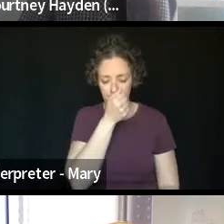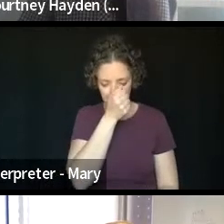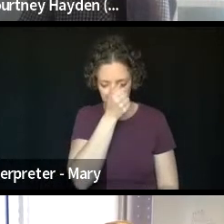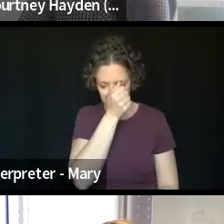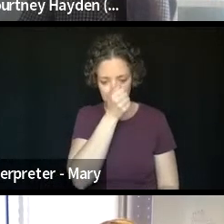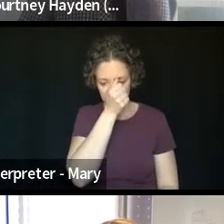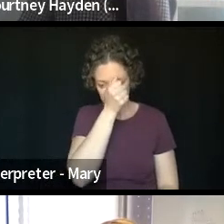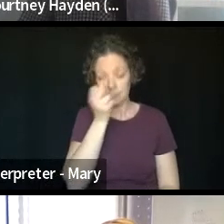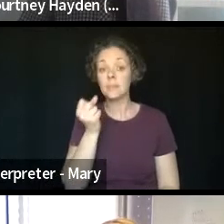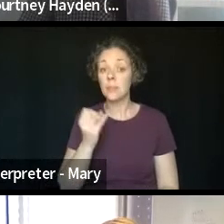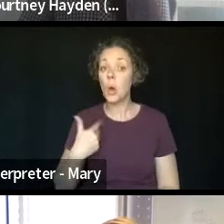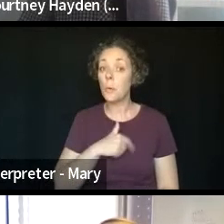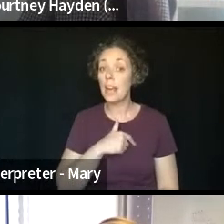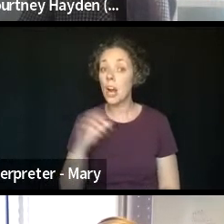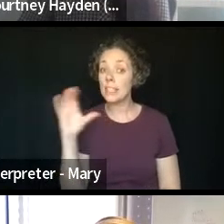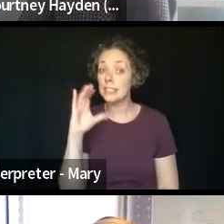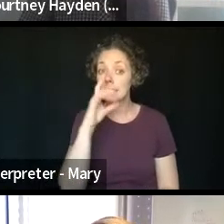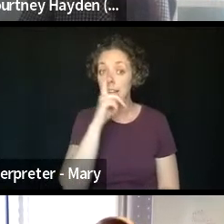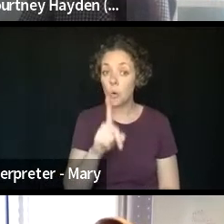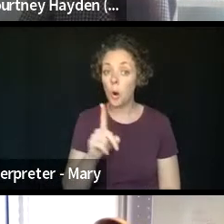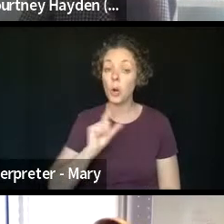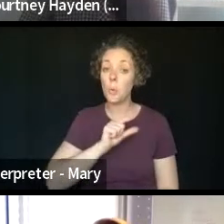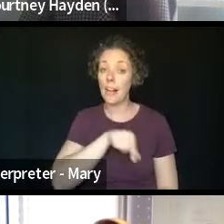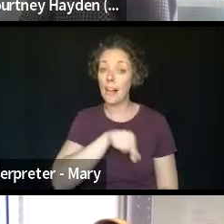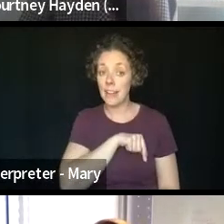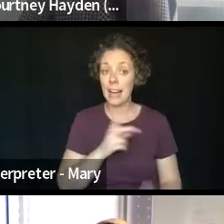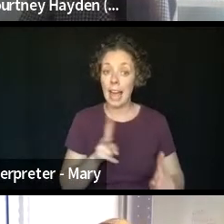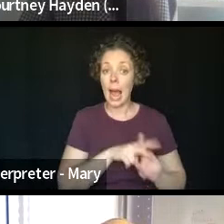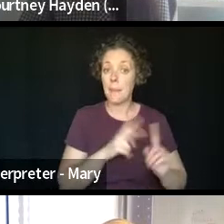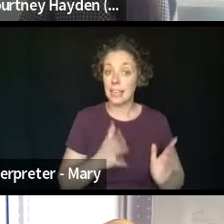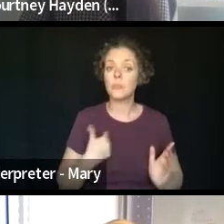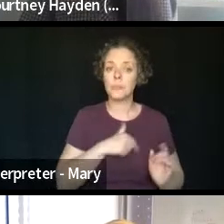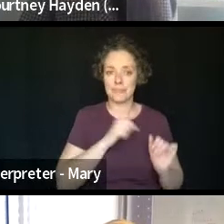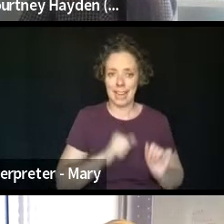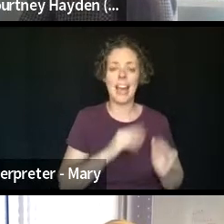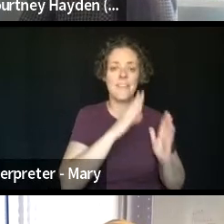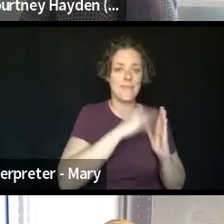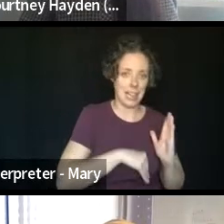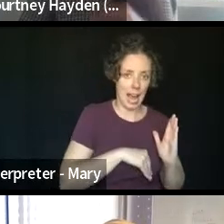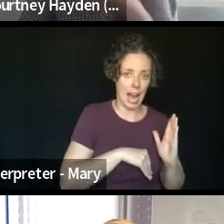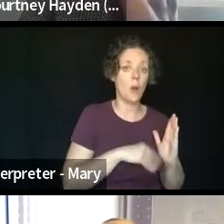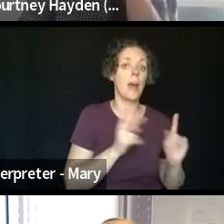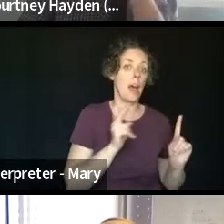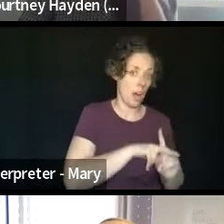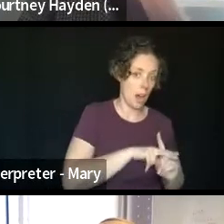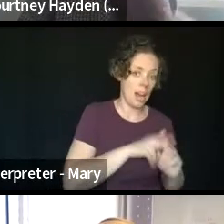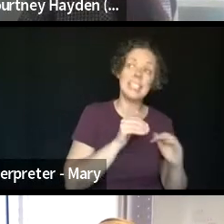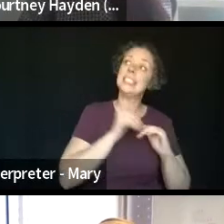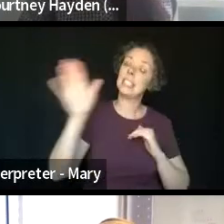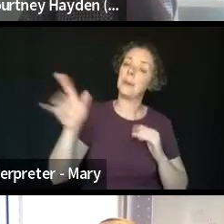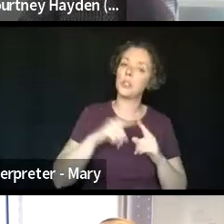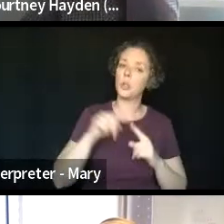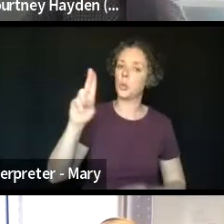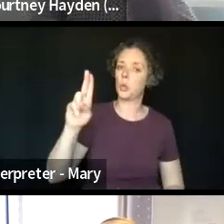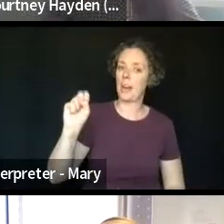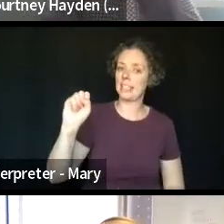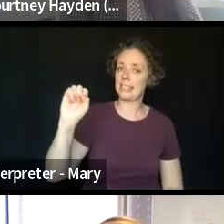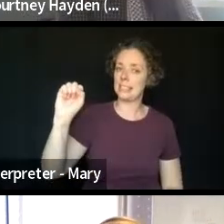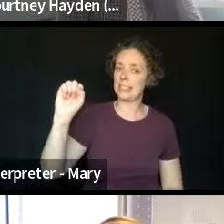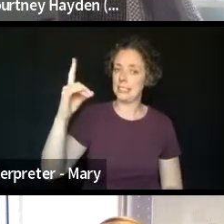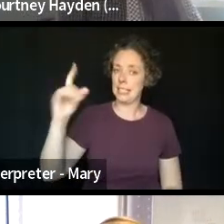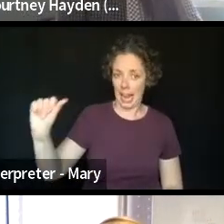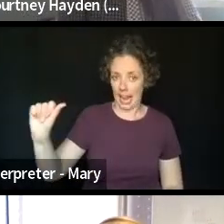seeking out qualified applicants so that we can fill out this application, submit it to the USDA so that